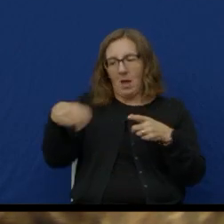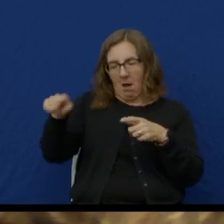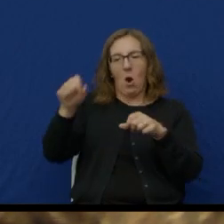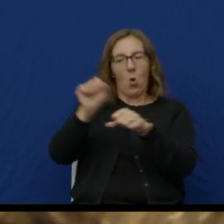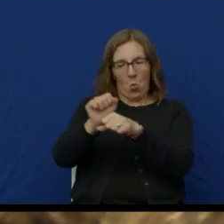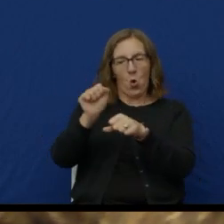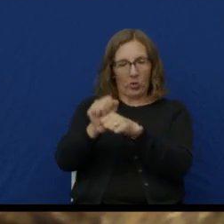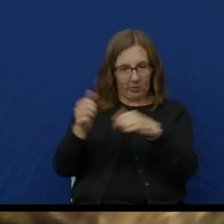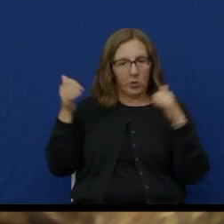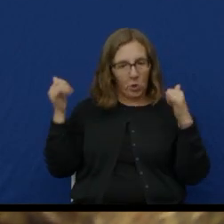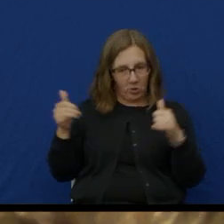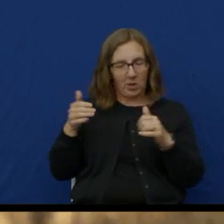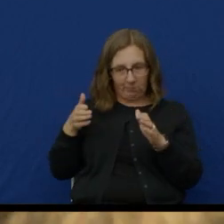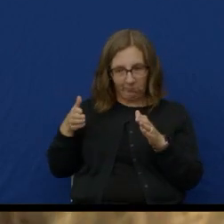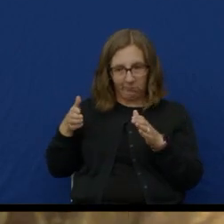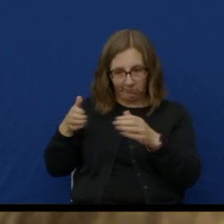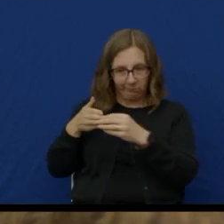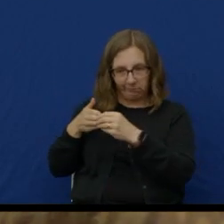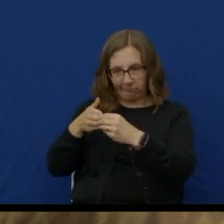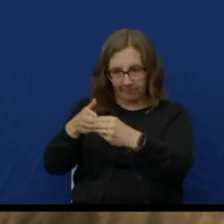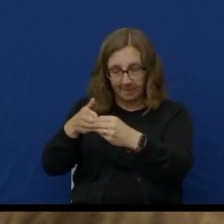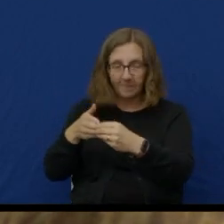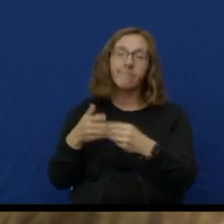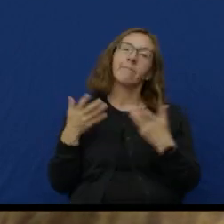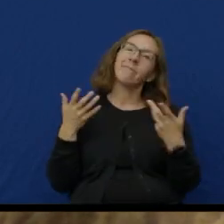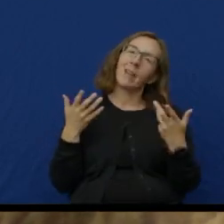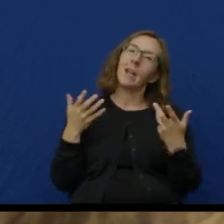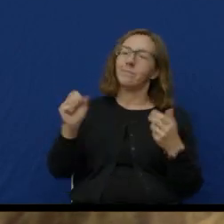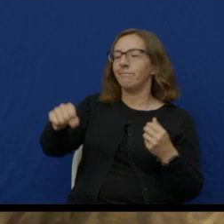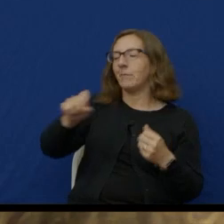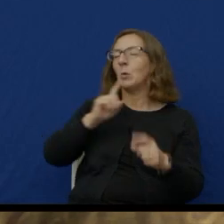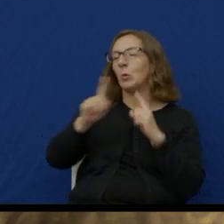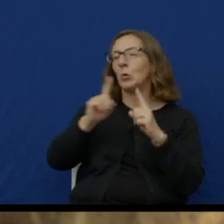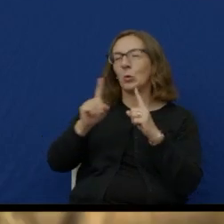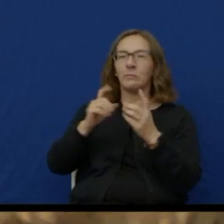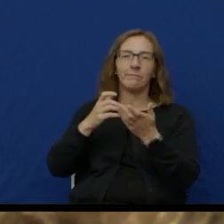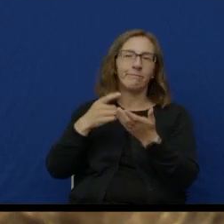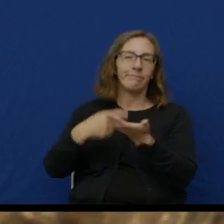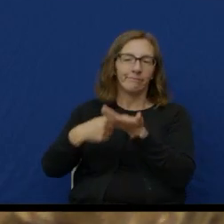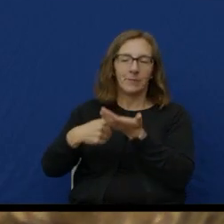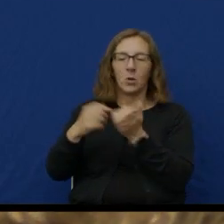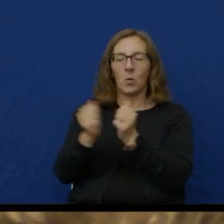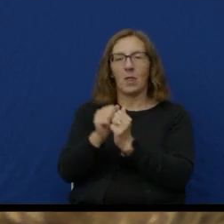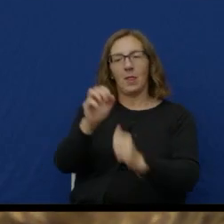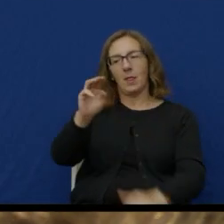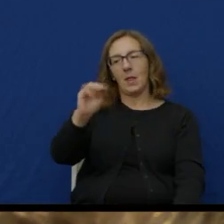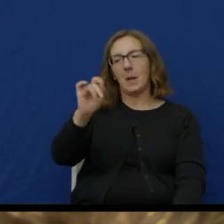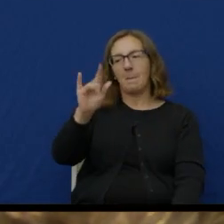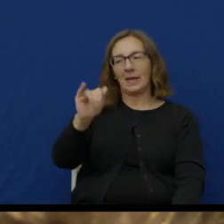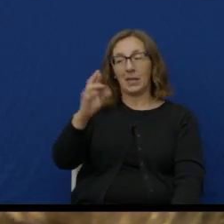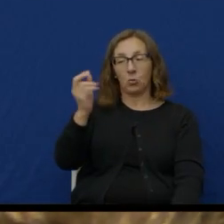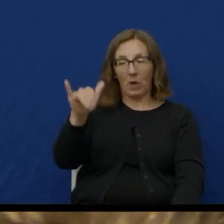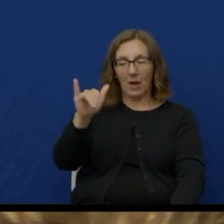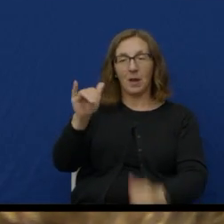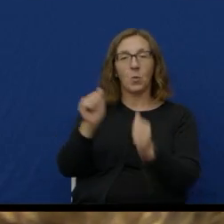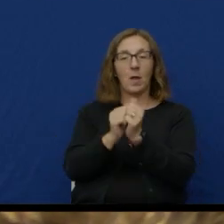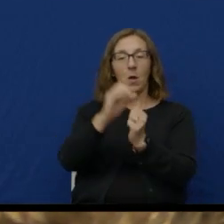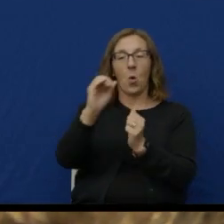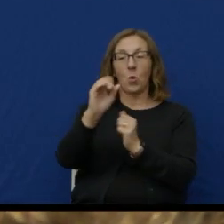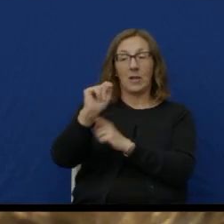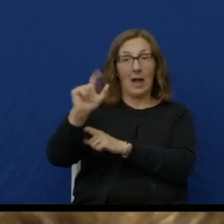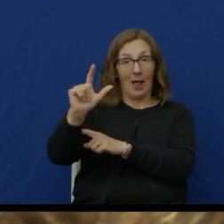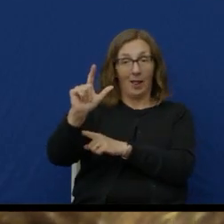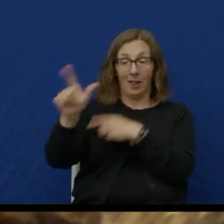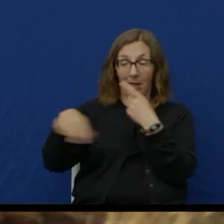in that realm. We've certainly been in conversation with Mickey Ray and OTL regarding the possibility